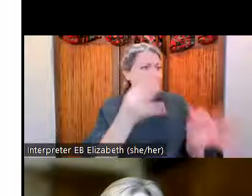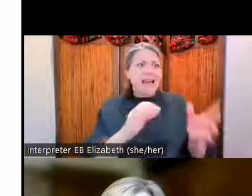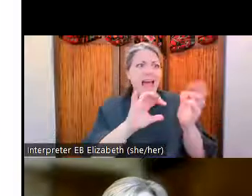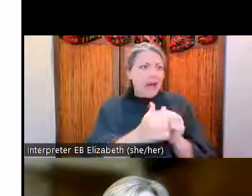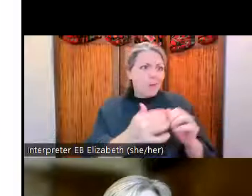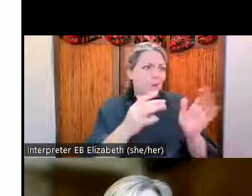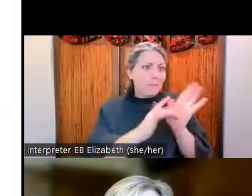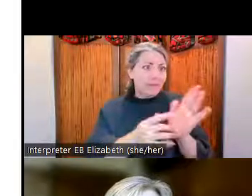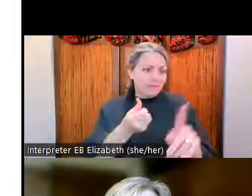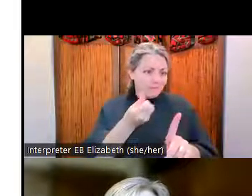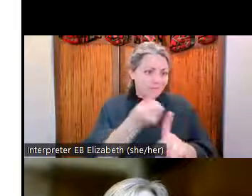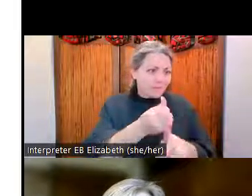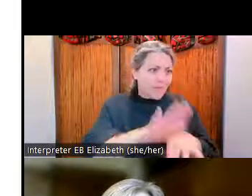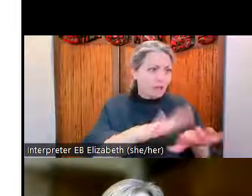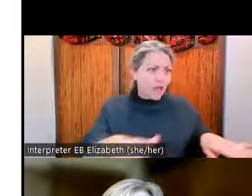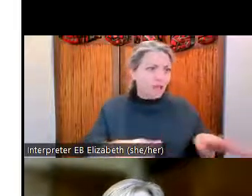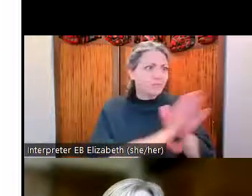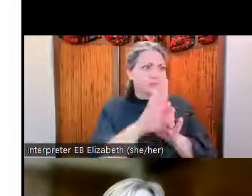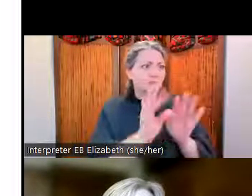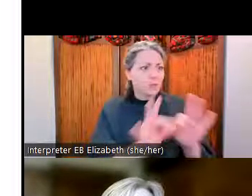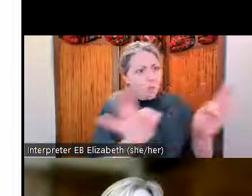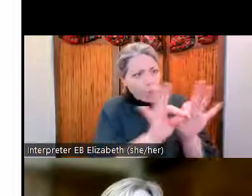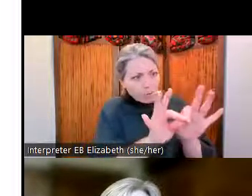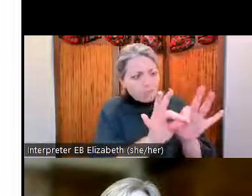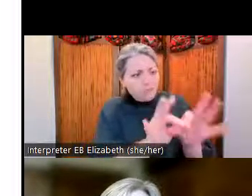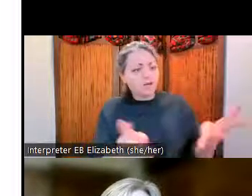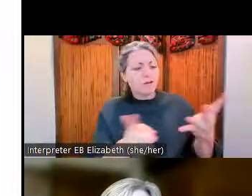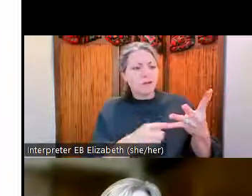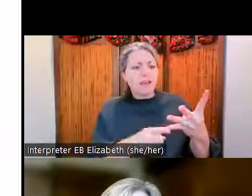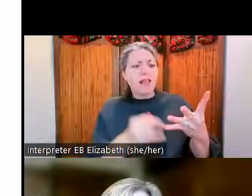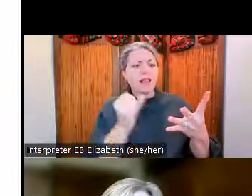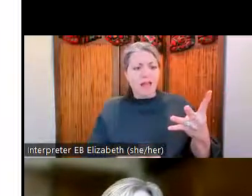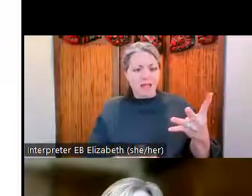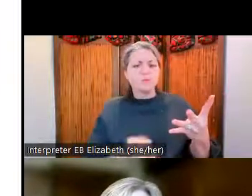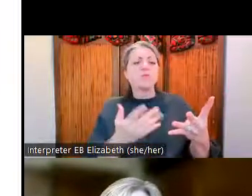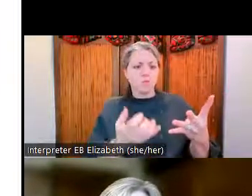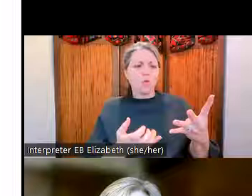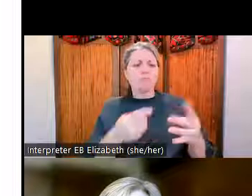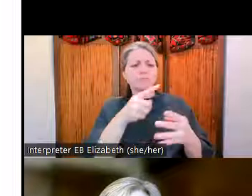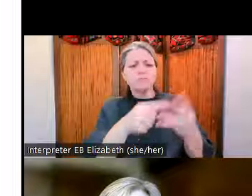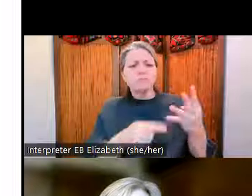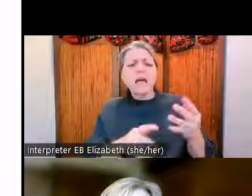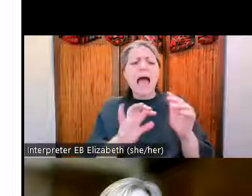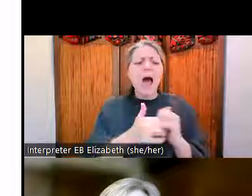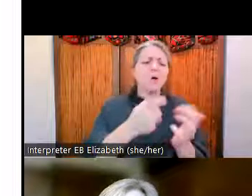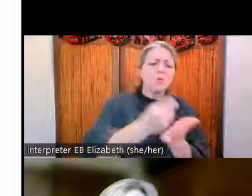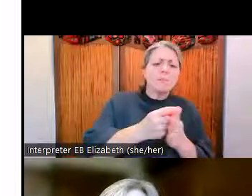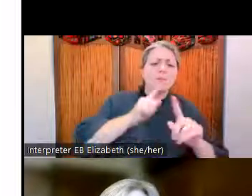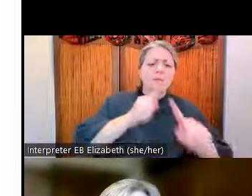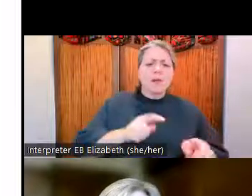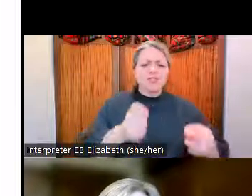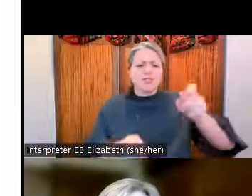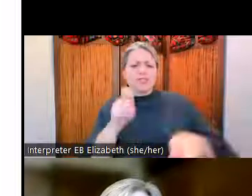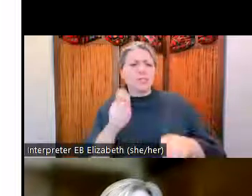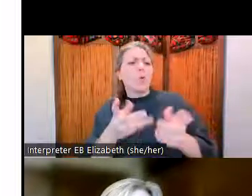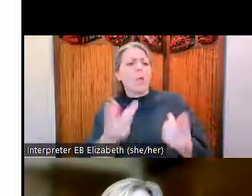that's most important. And finally, we want to look at what we call moderators of treatment response. So are there things that